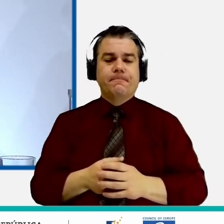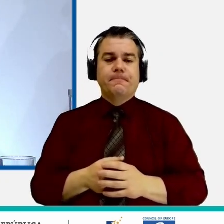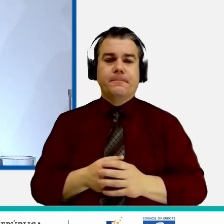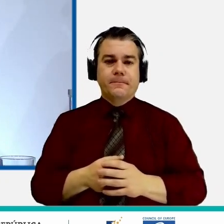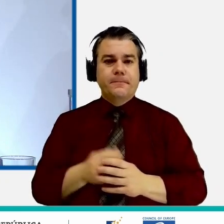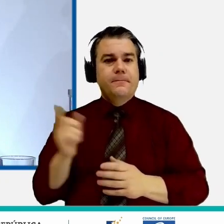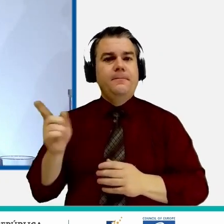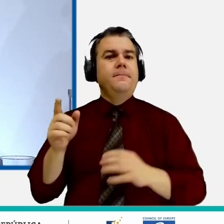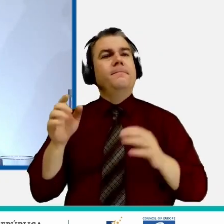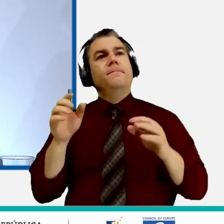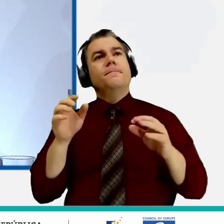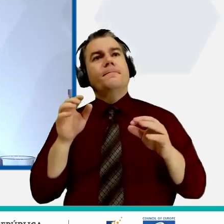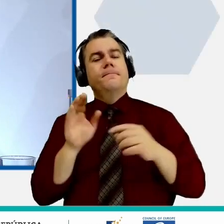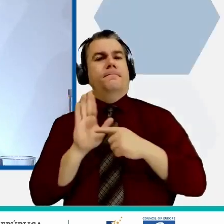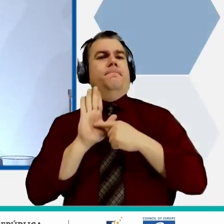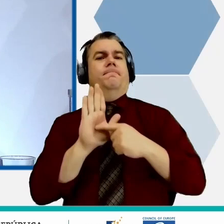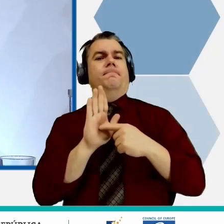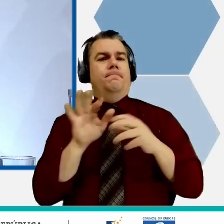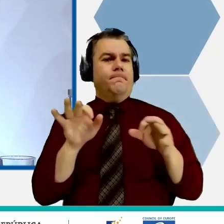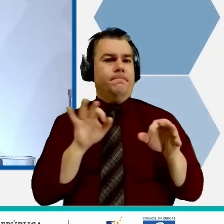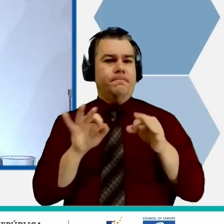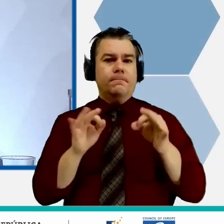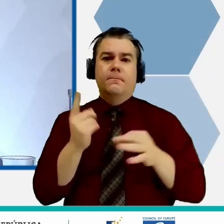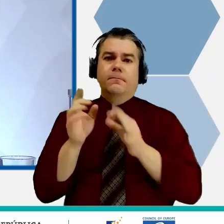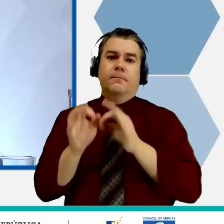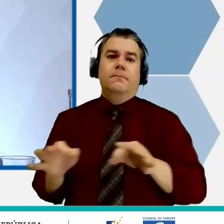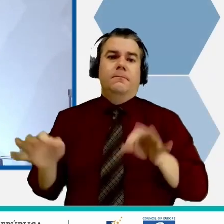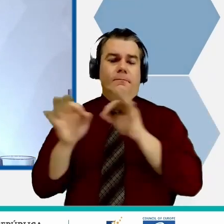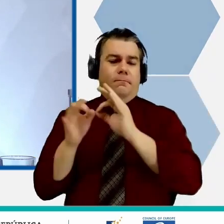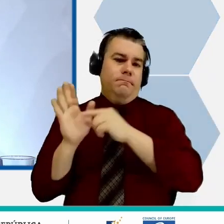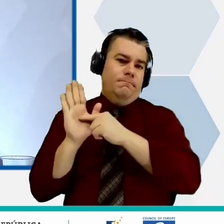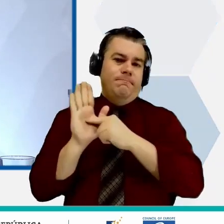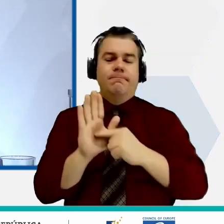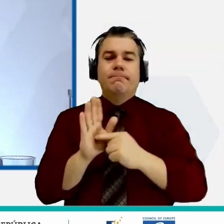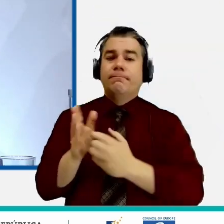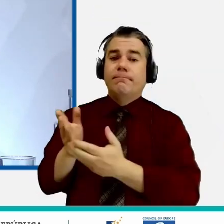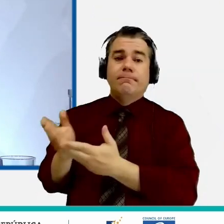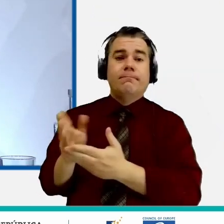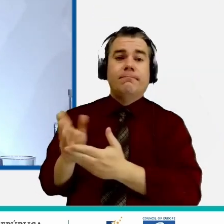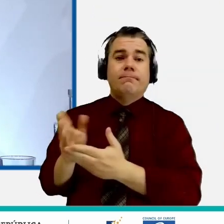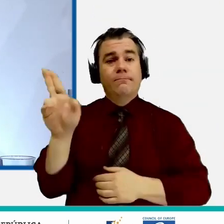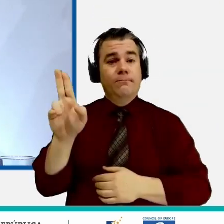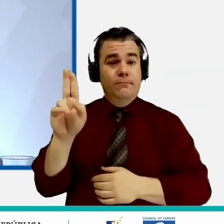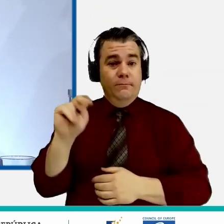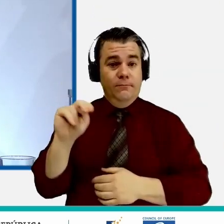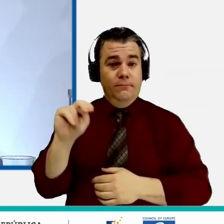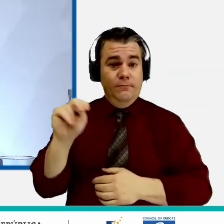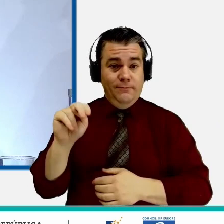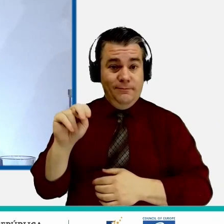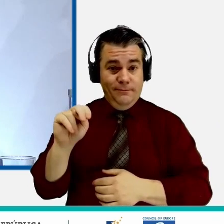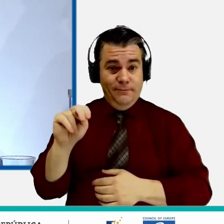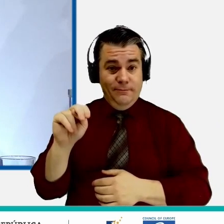representing a very important stakeholder group. It's the United Nations major